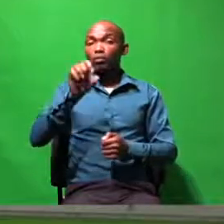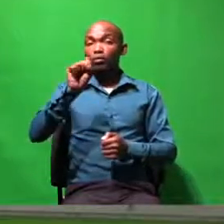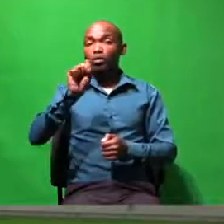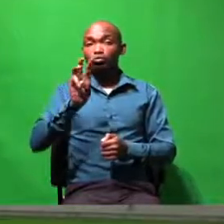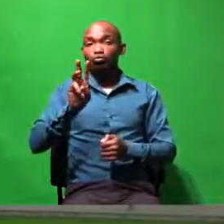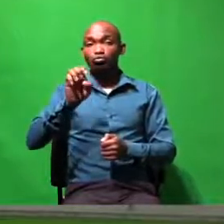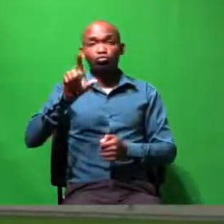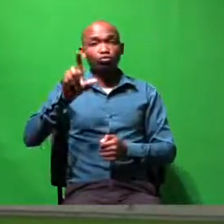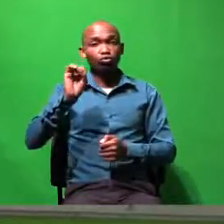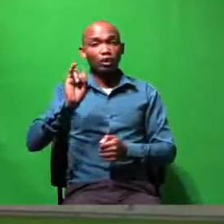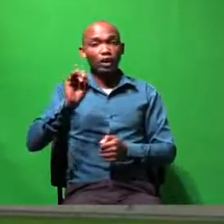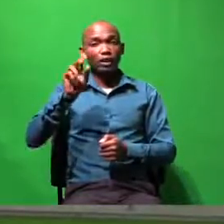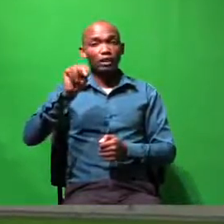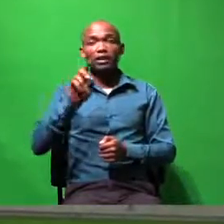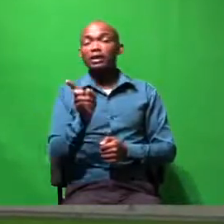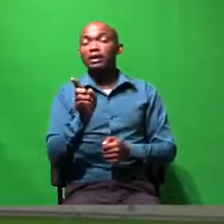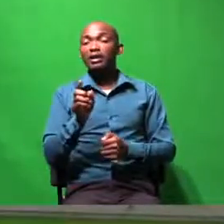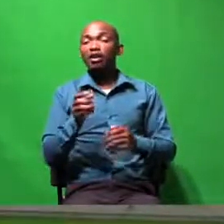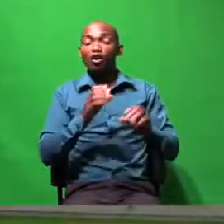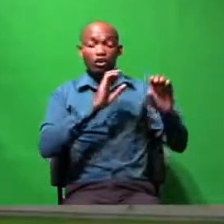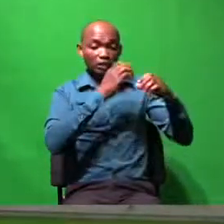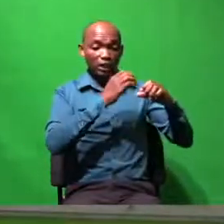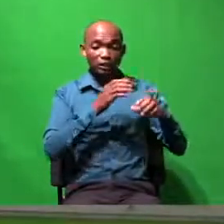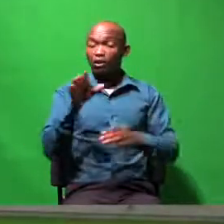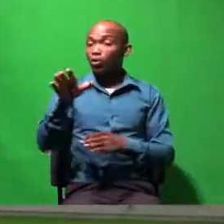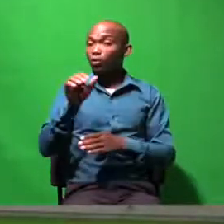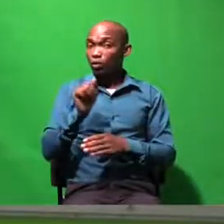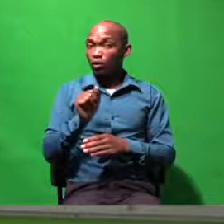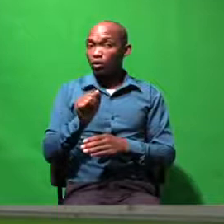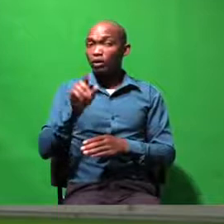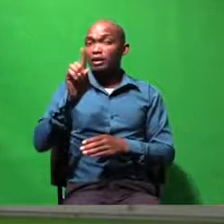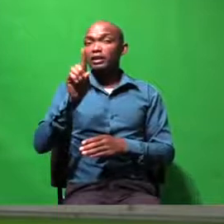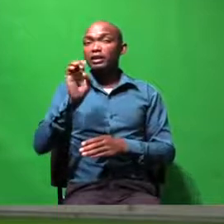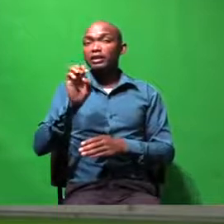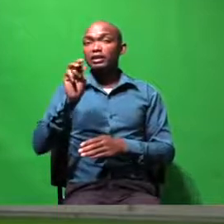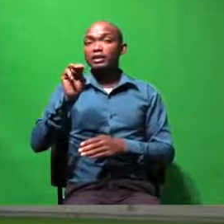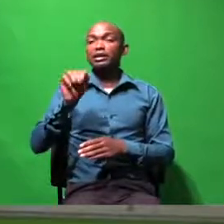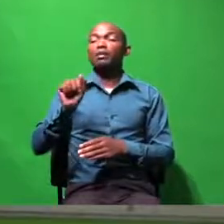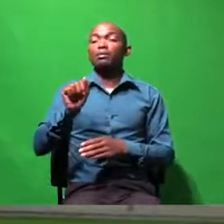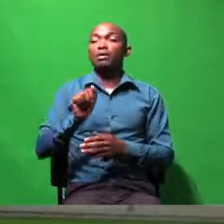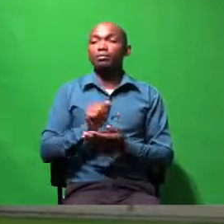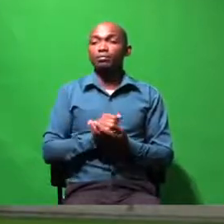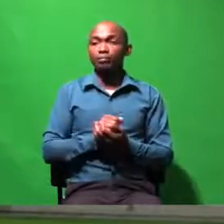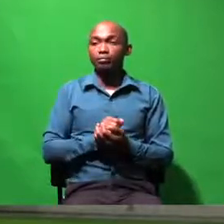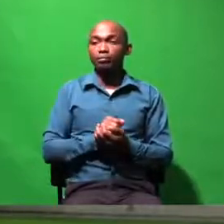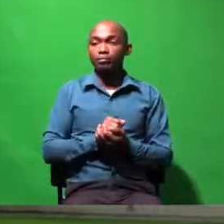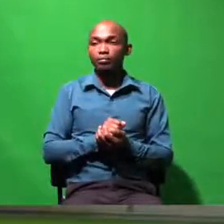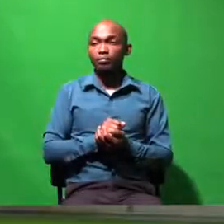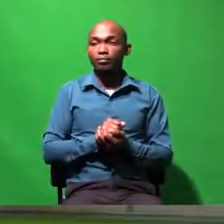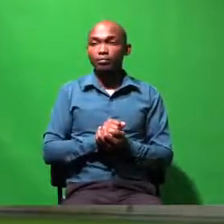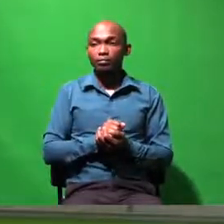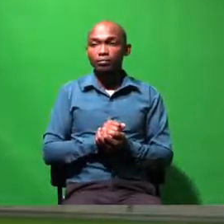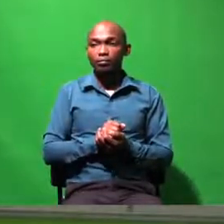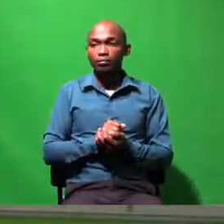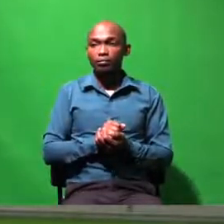parts, or scientifically we call edema. We call what?